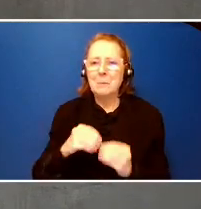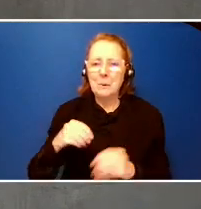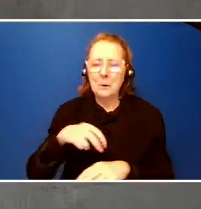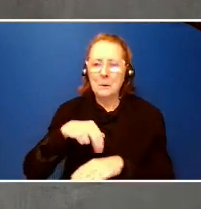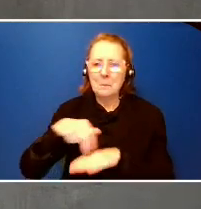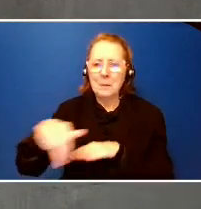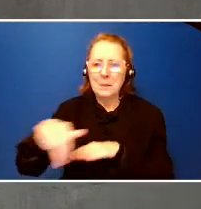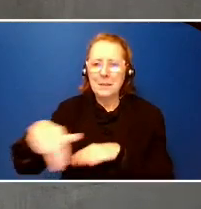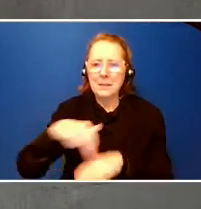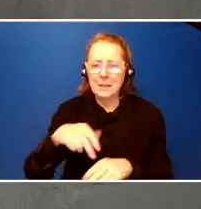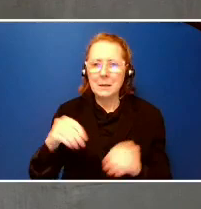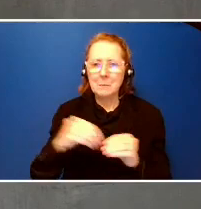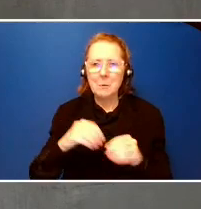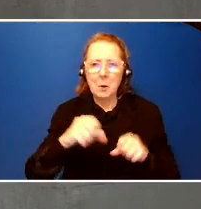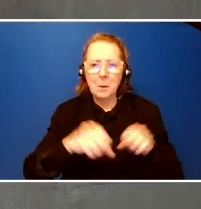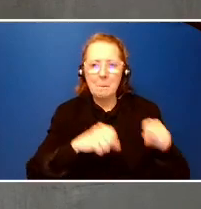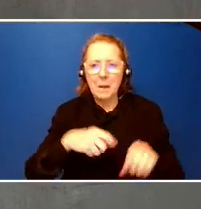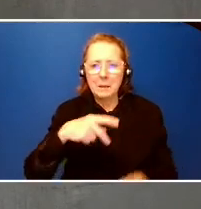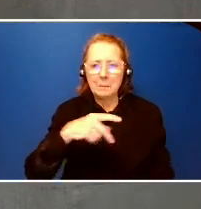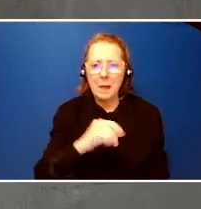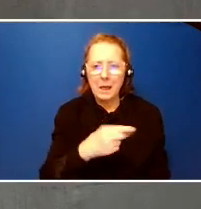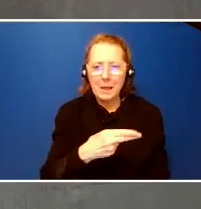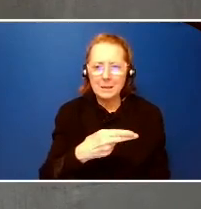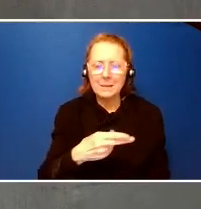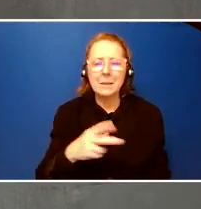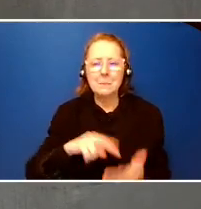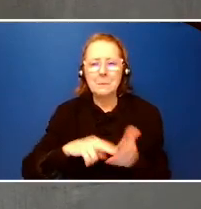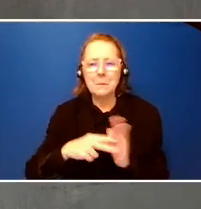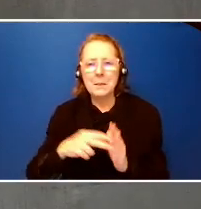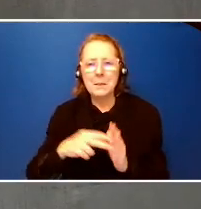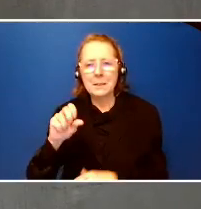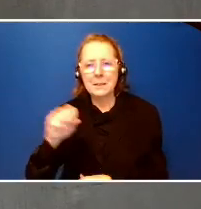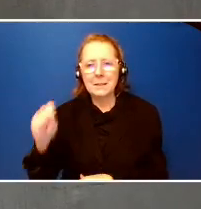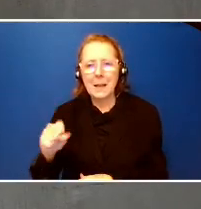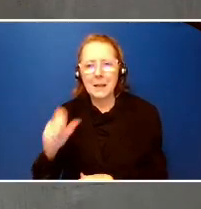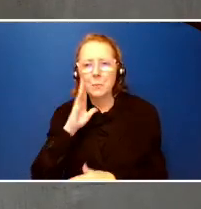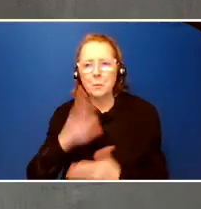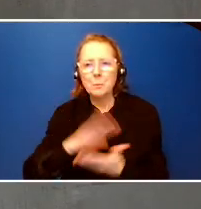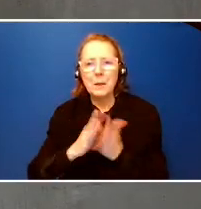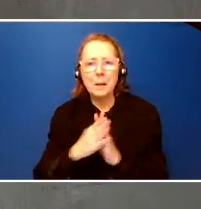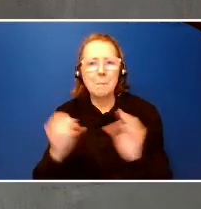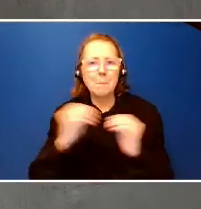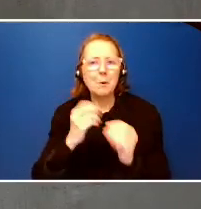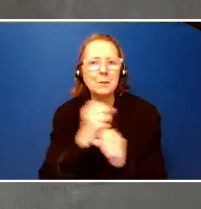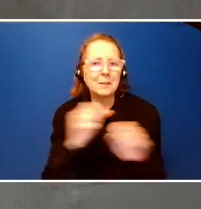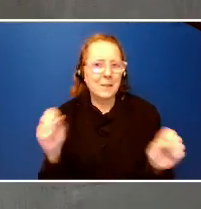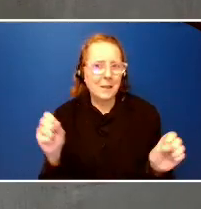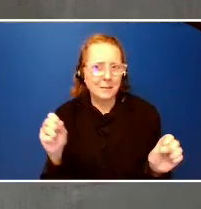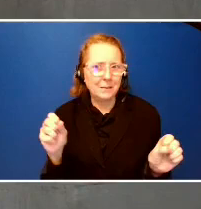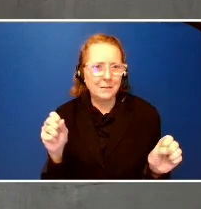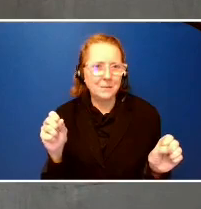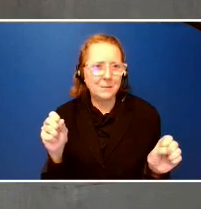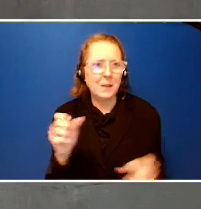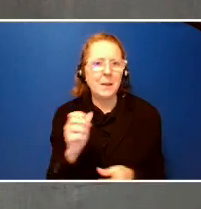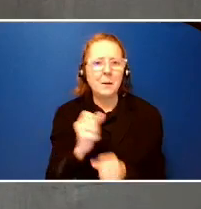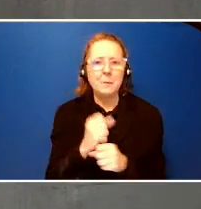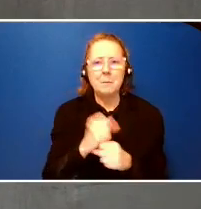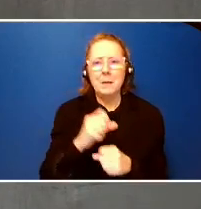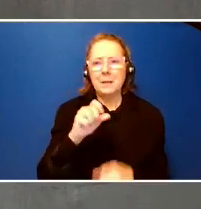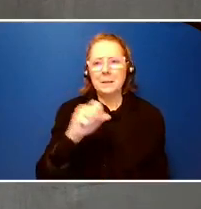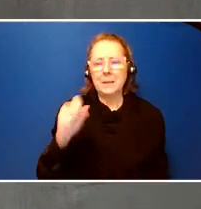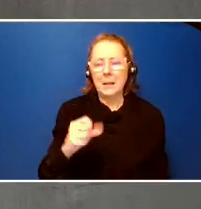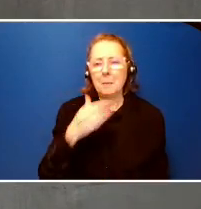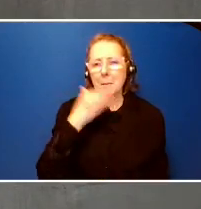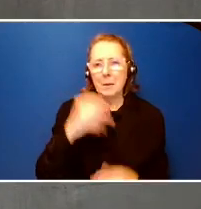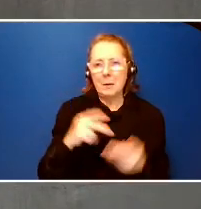walkways, more bike paths. It would make Salem safer. It would make it a better place to raise children